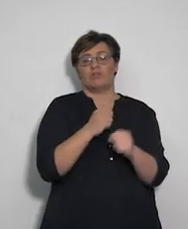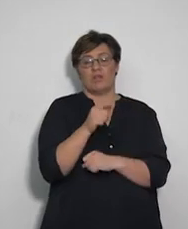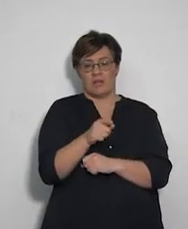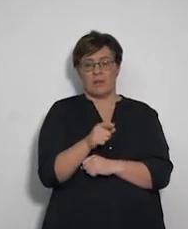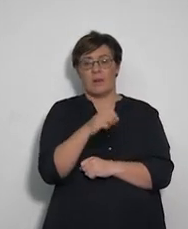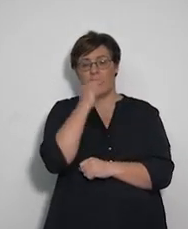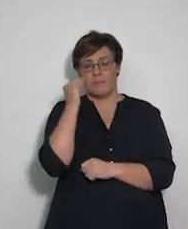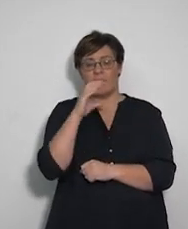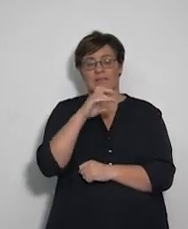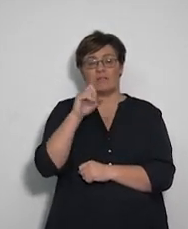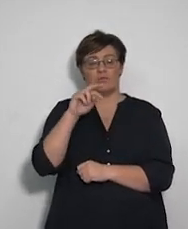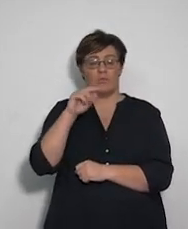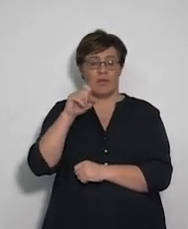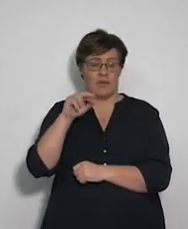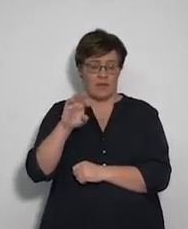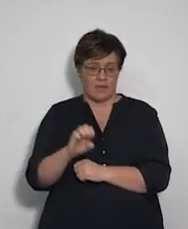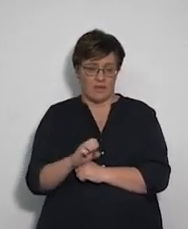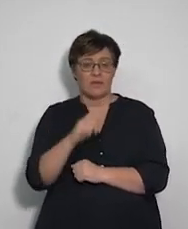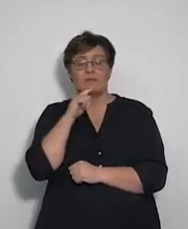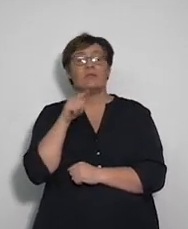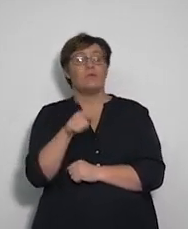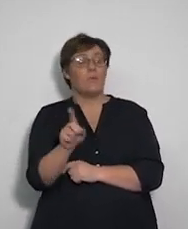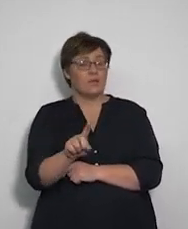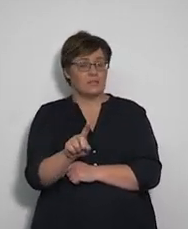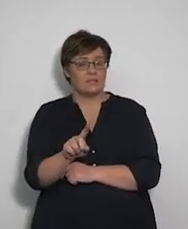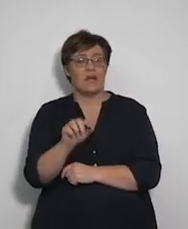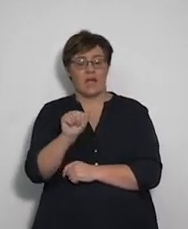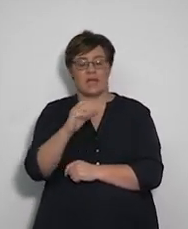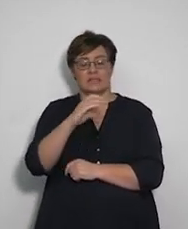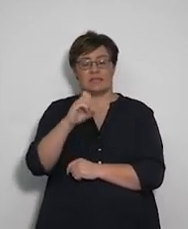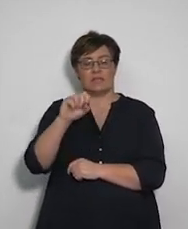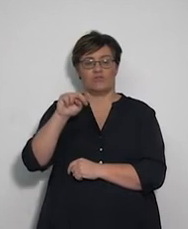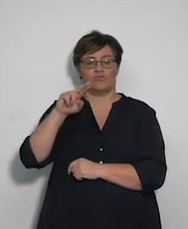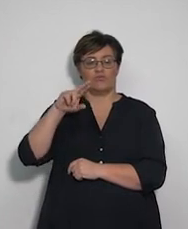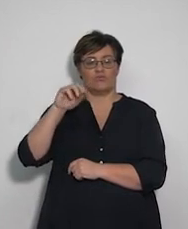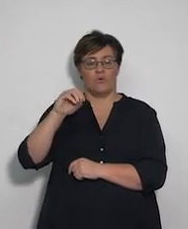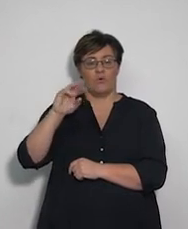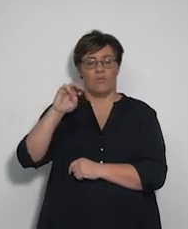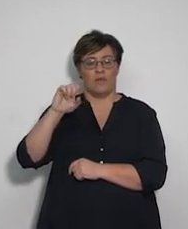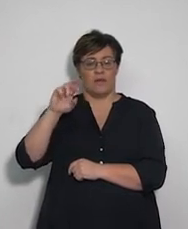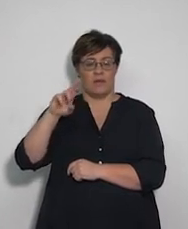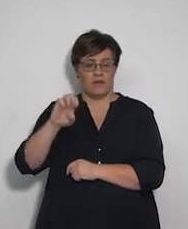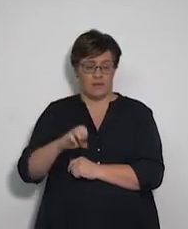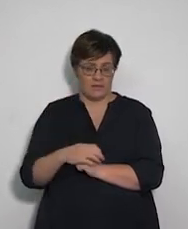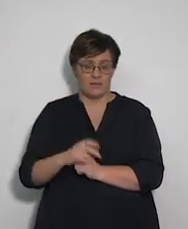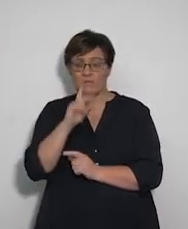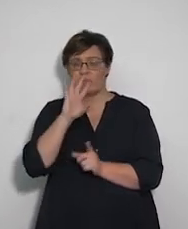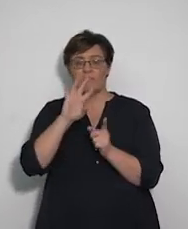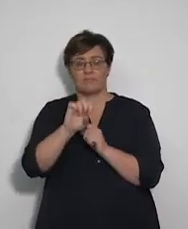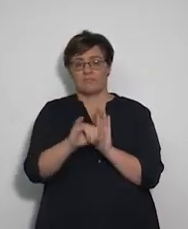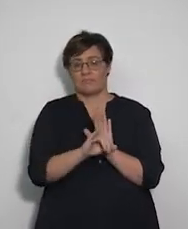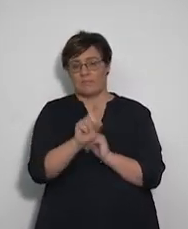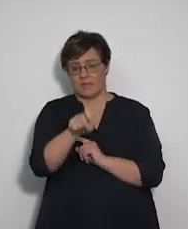these structures which are called centromeres. So structure A is the centromere, and it's important that you're able